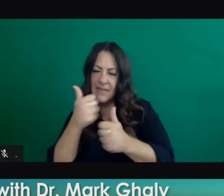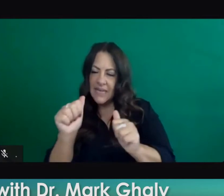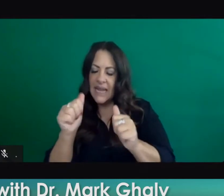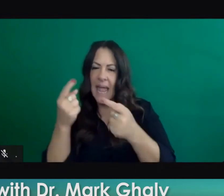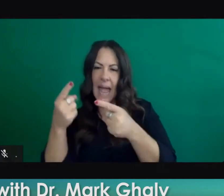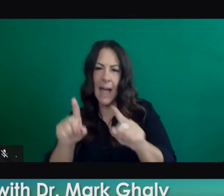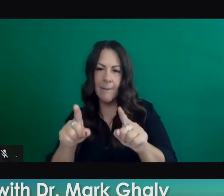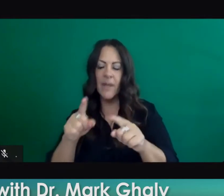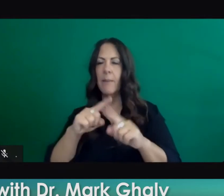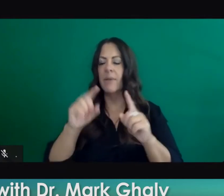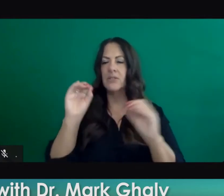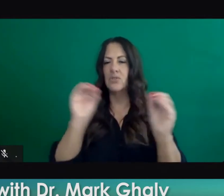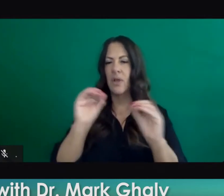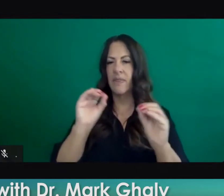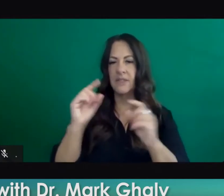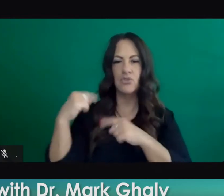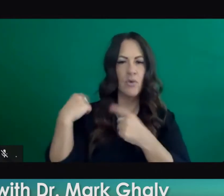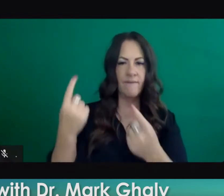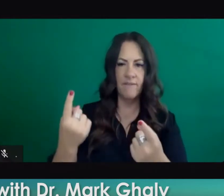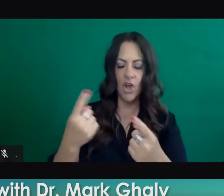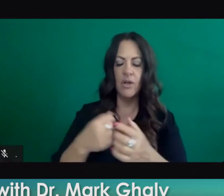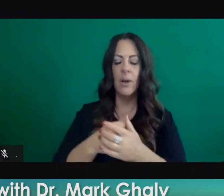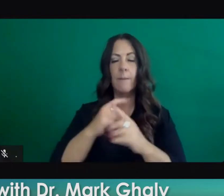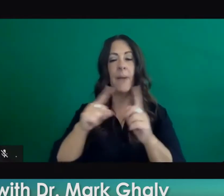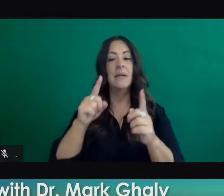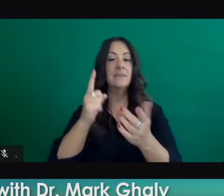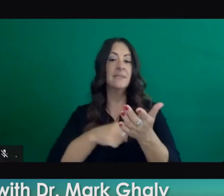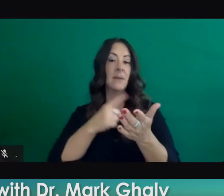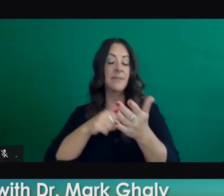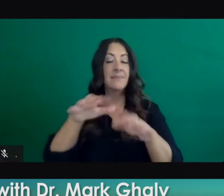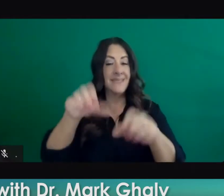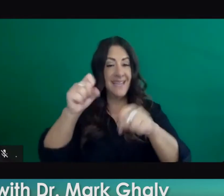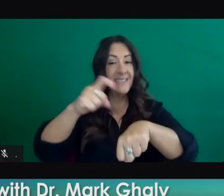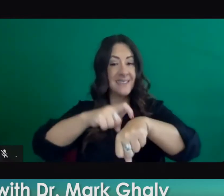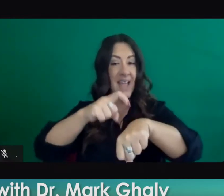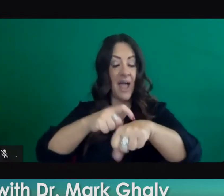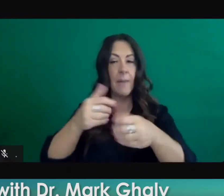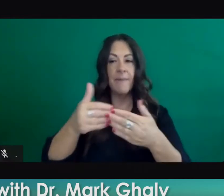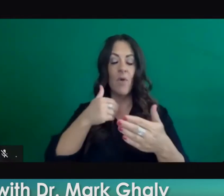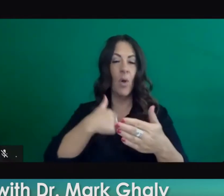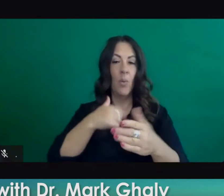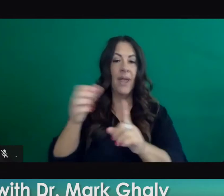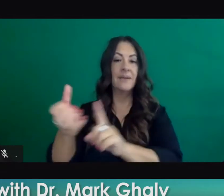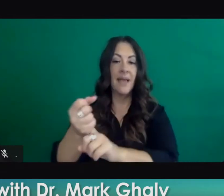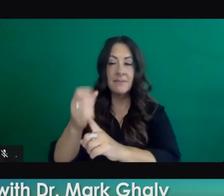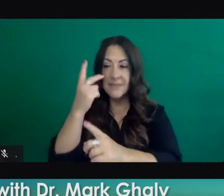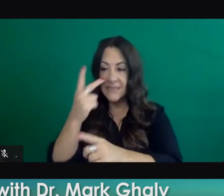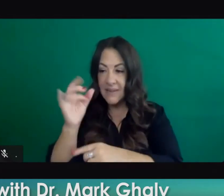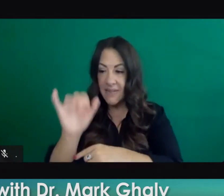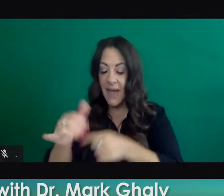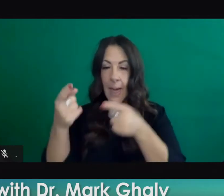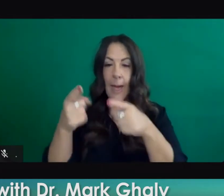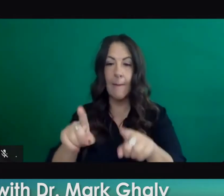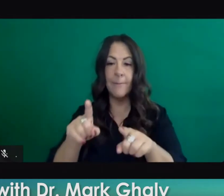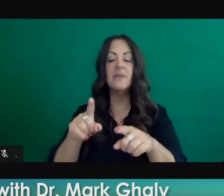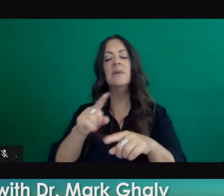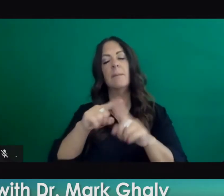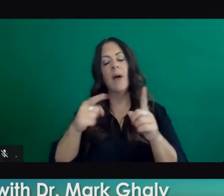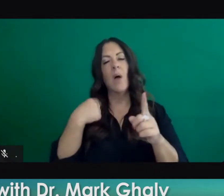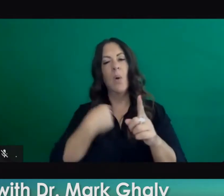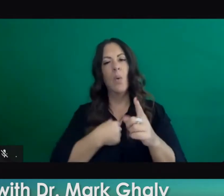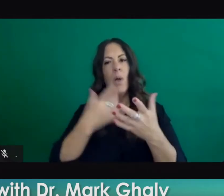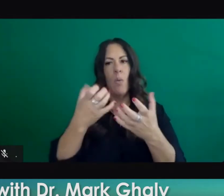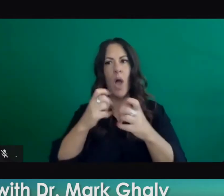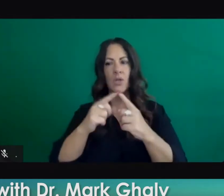found one. I just remind people that it sometimes does take time for us to see the trends, and we want to act responsibly.